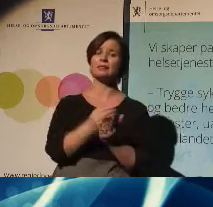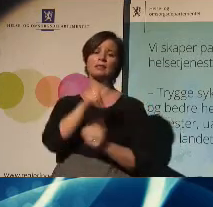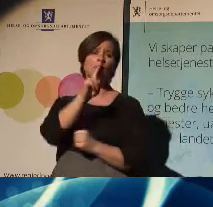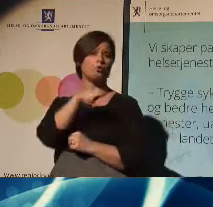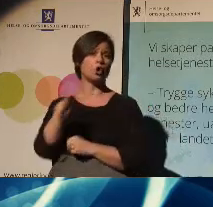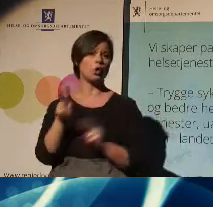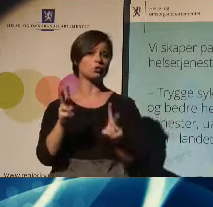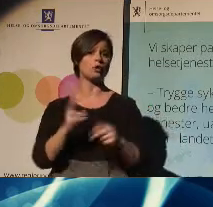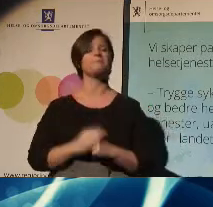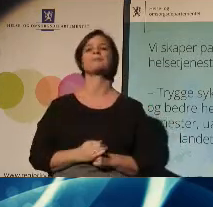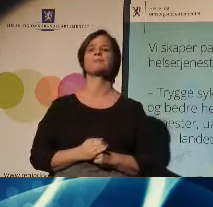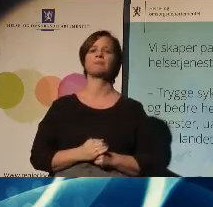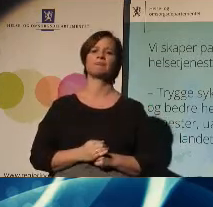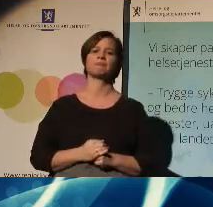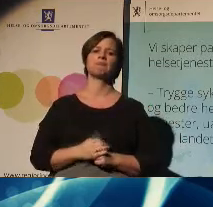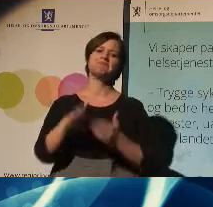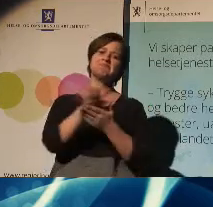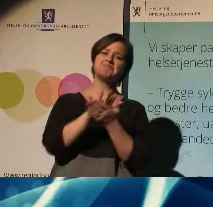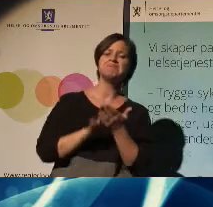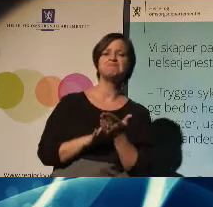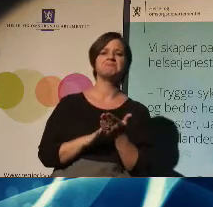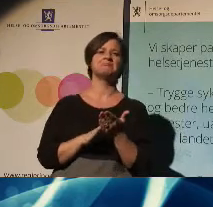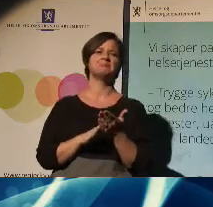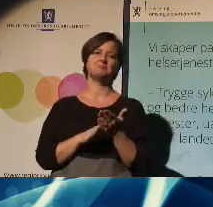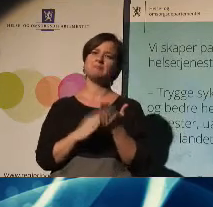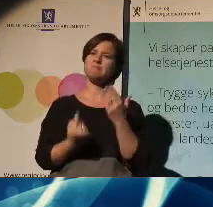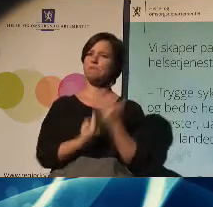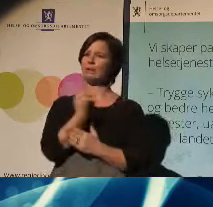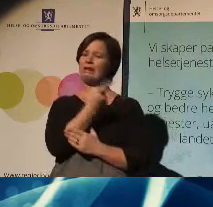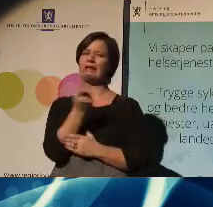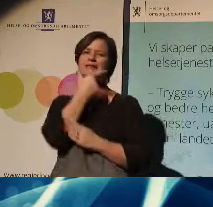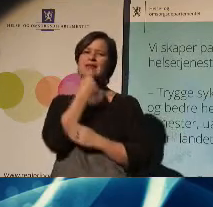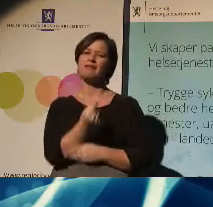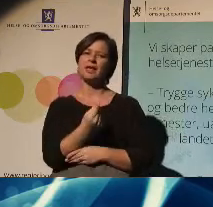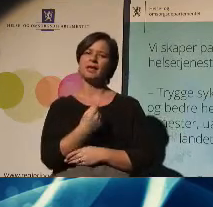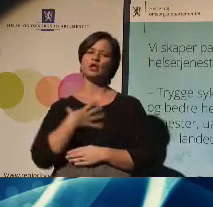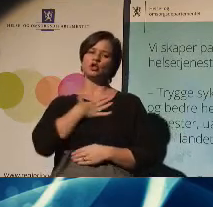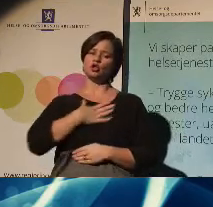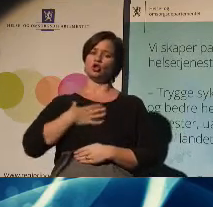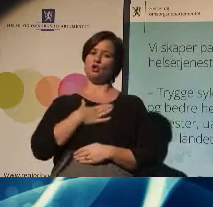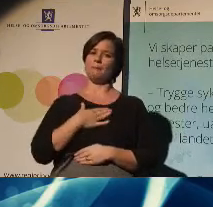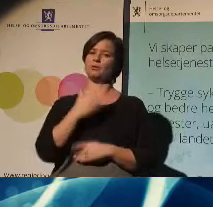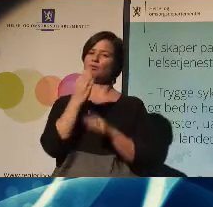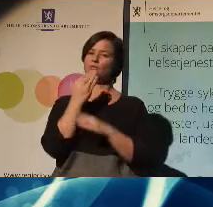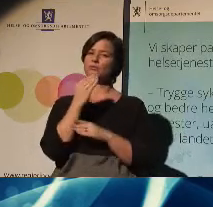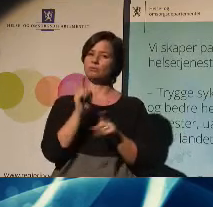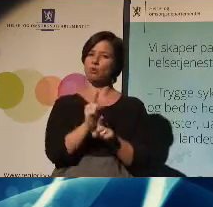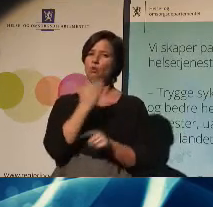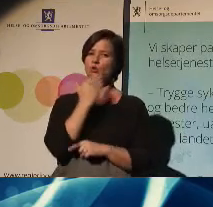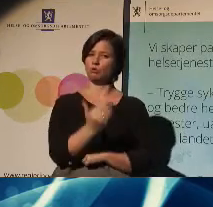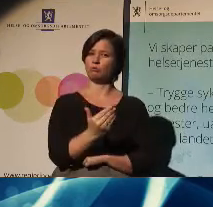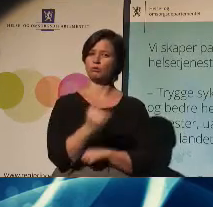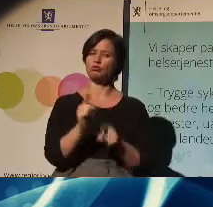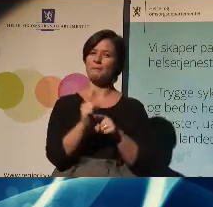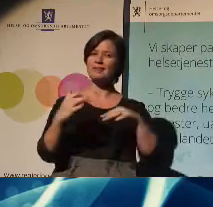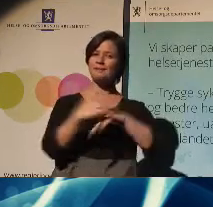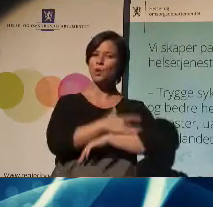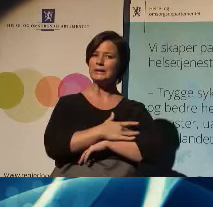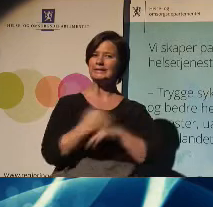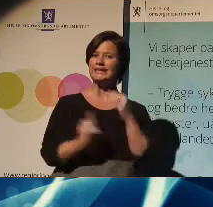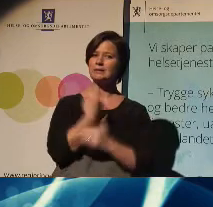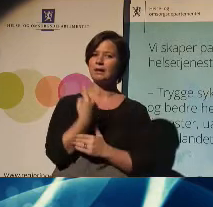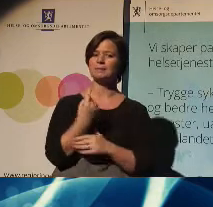because I know most of you may not be very familiar with Parkinson's disease as a neurological condition, I'm sharing with you